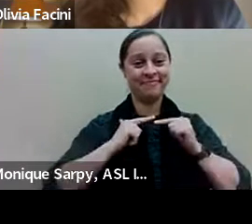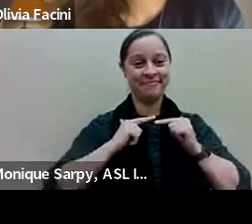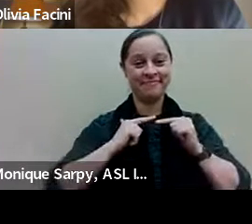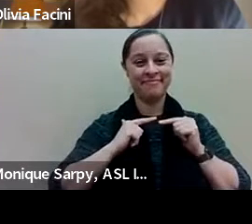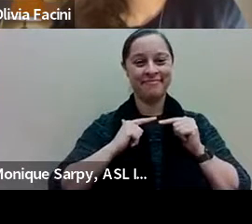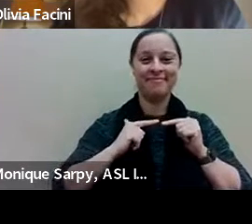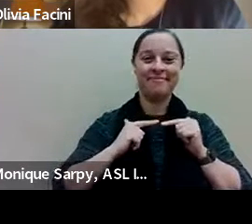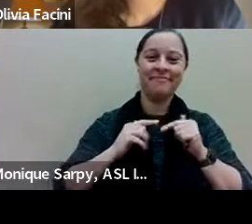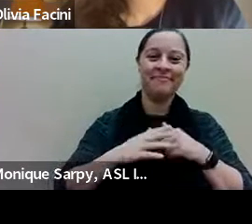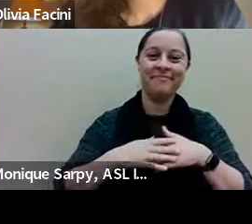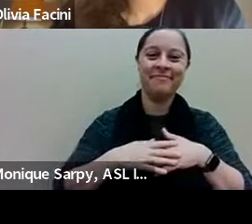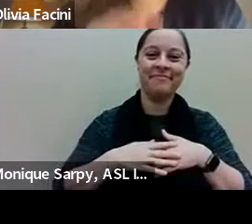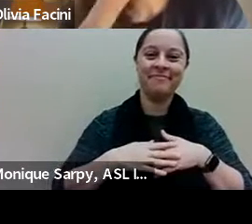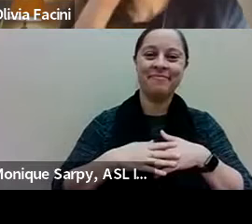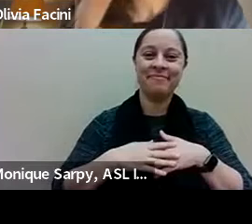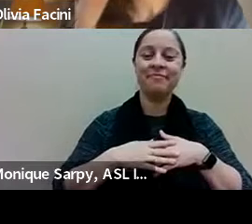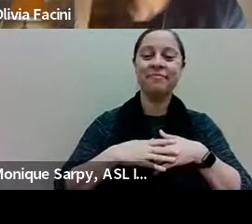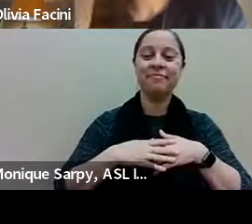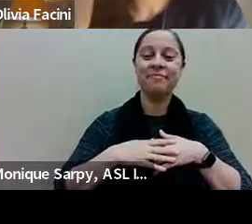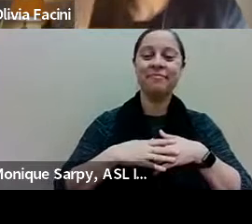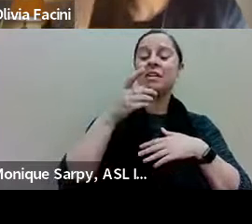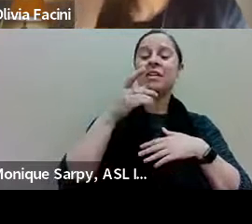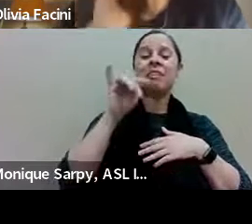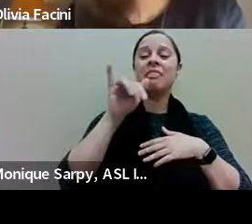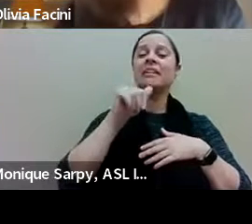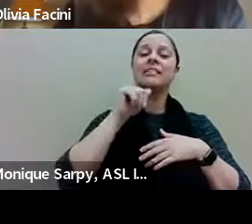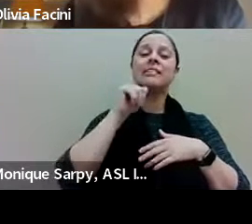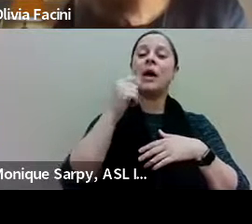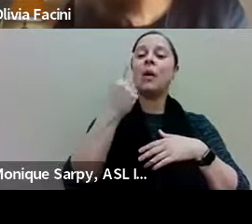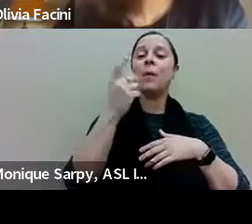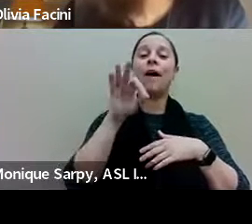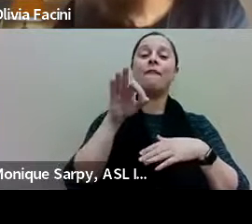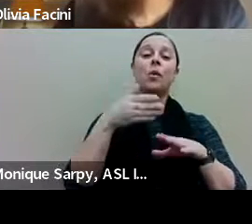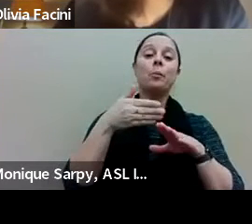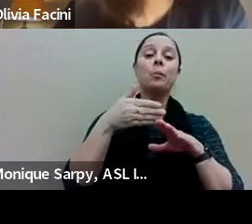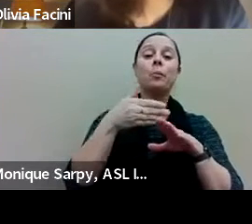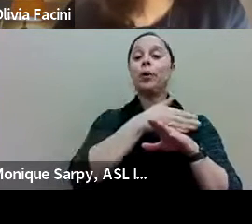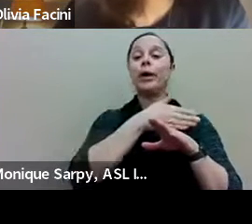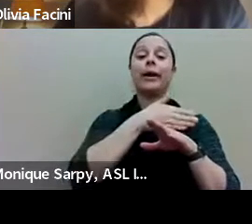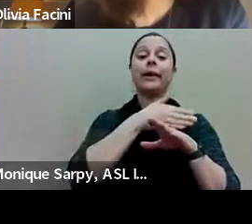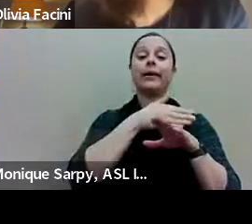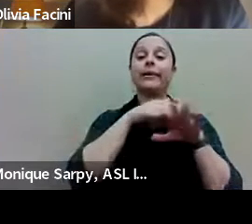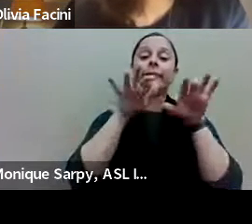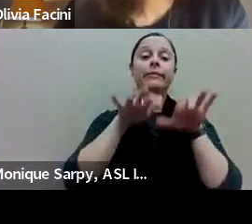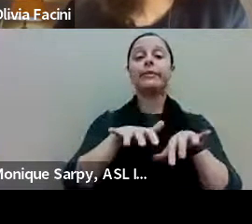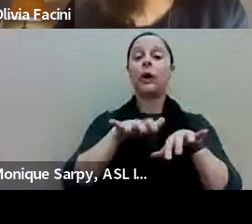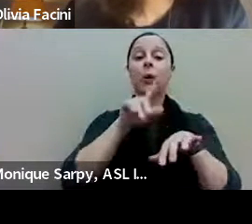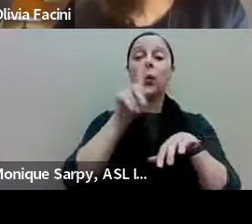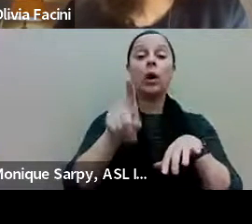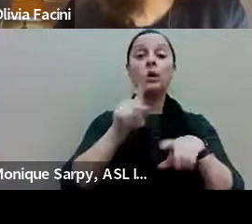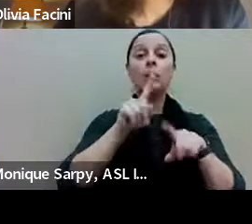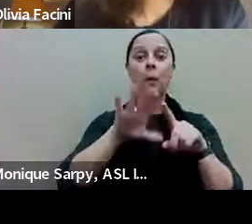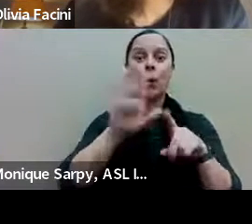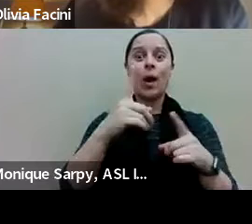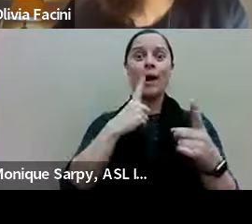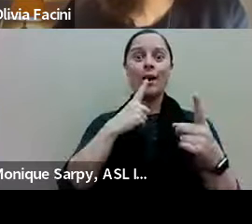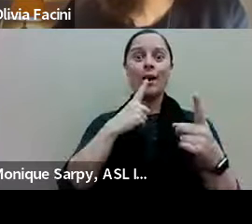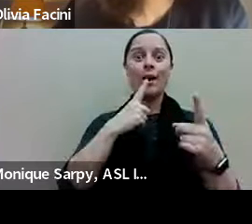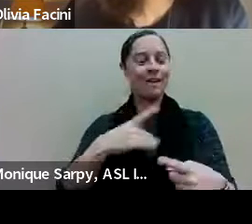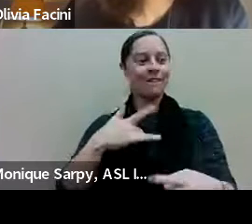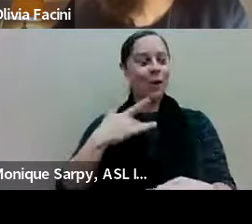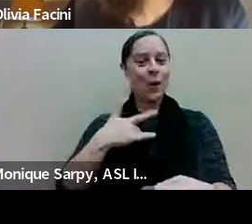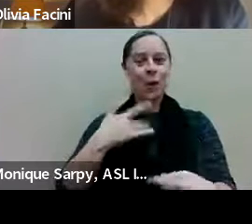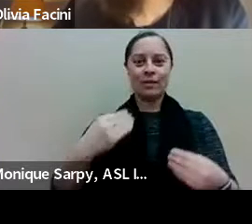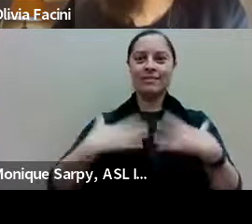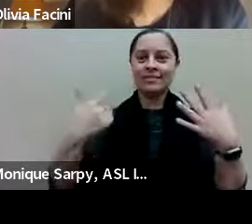questions, but your answers just kind of got me thinking. I wonder if each of you wouldn't mind sort